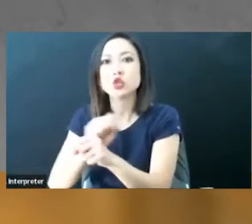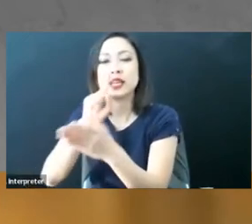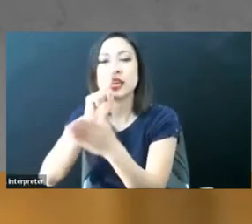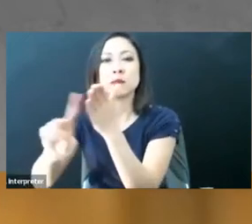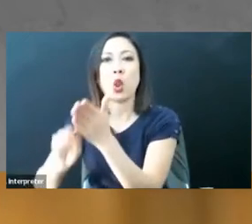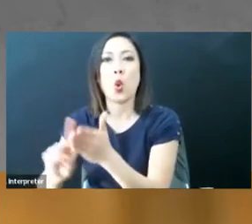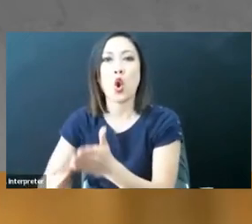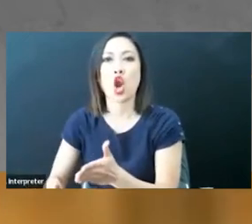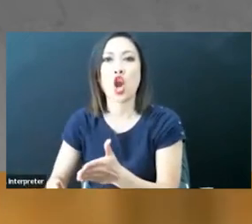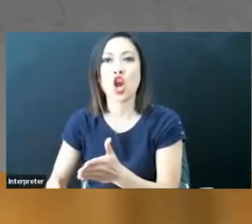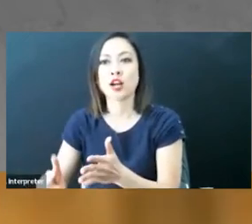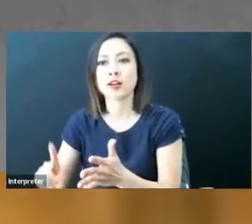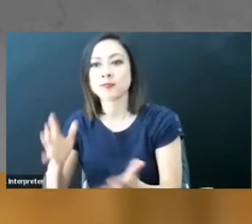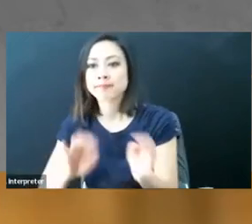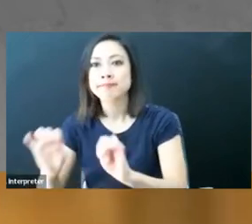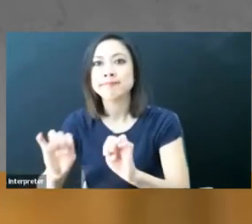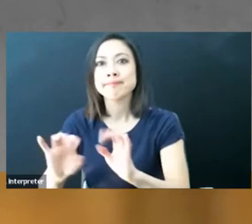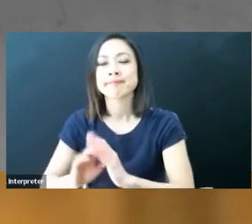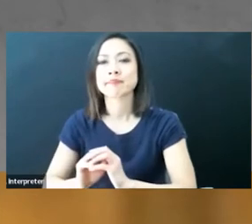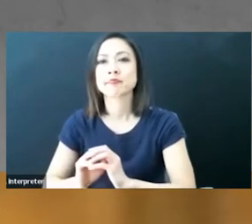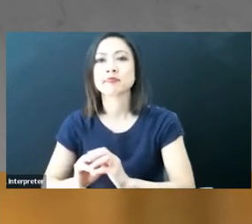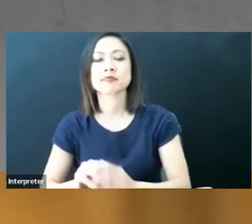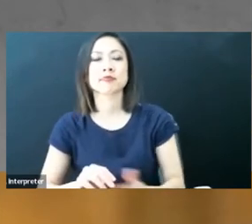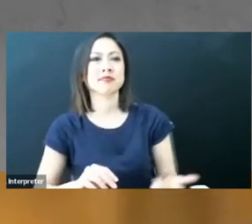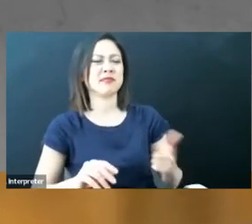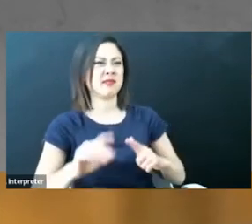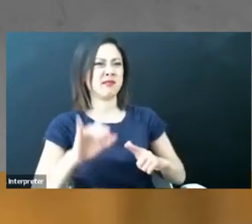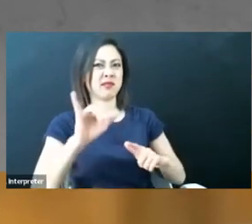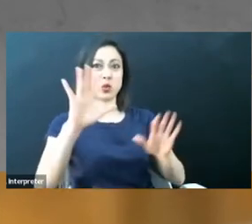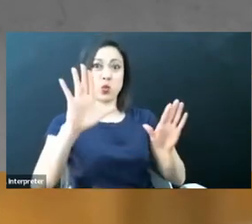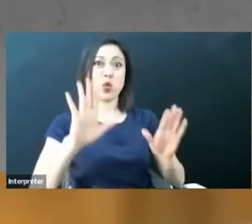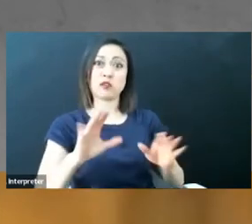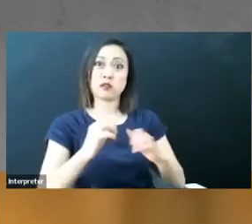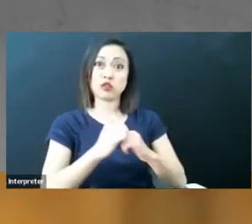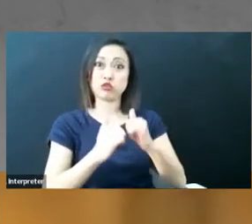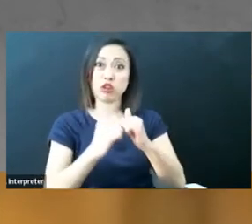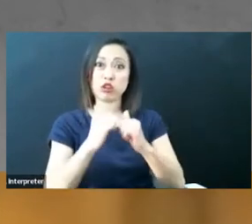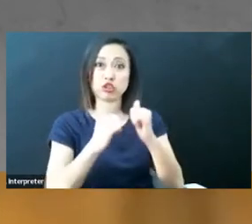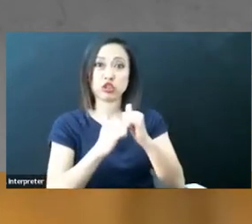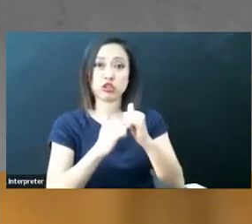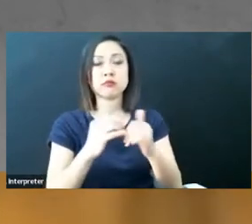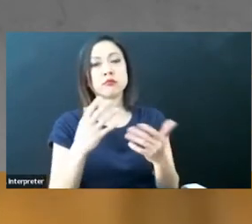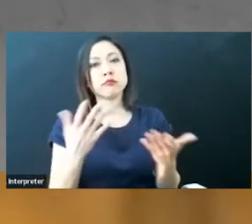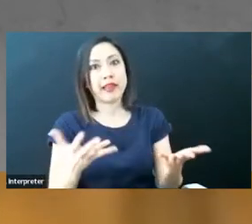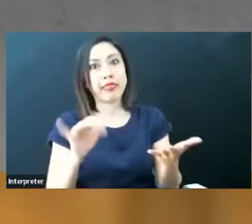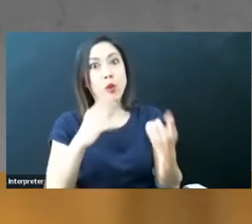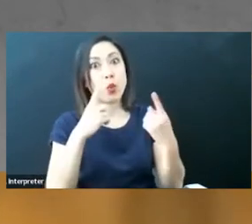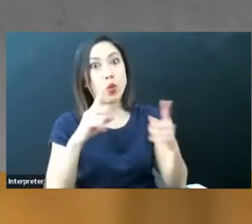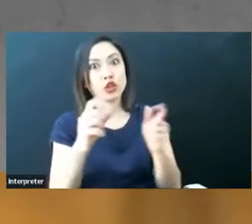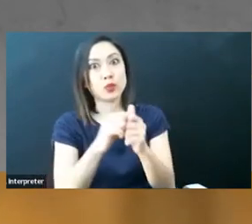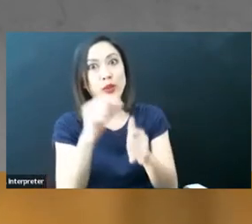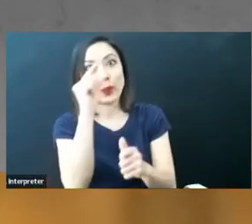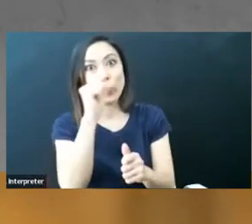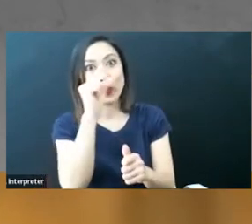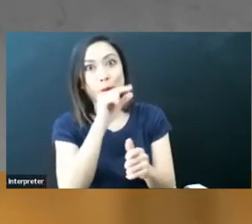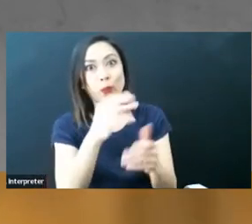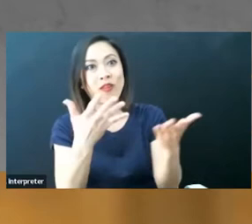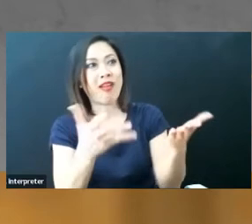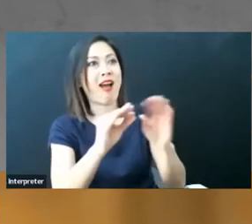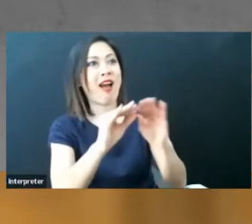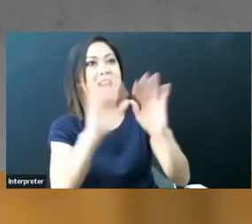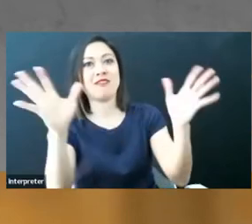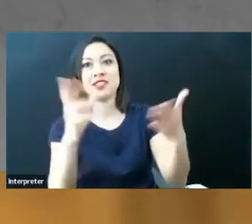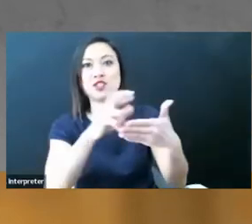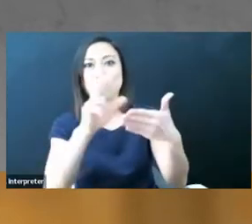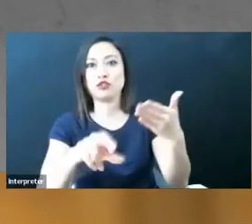So, I mean, that's, it's a wonderful structure and works at Google, obviously, if we look at the results and what you've